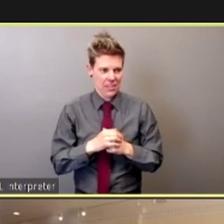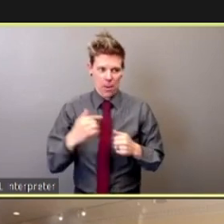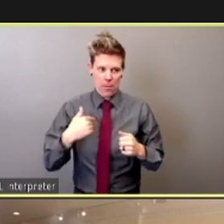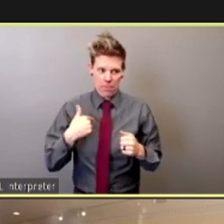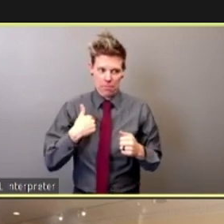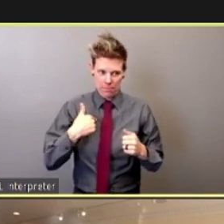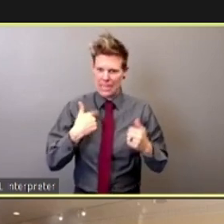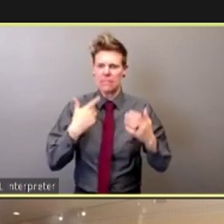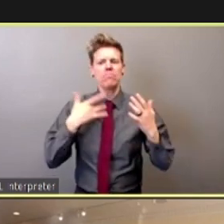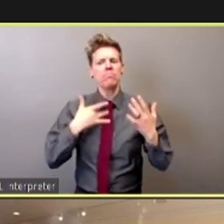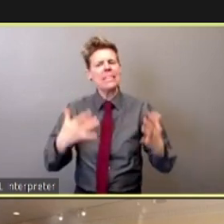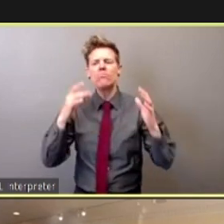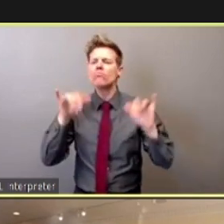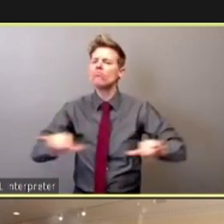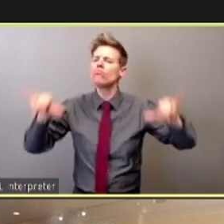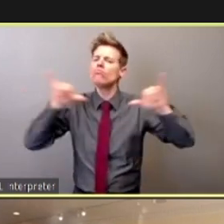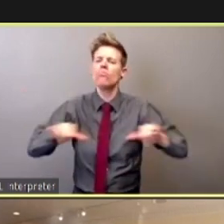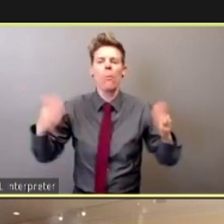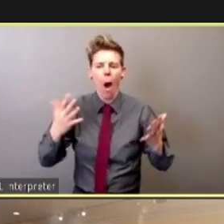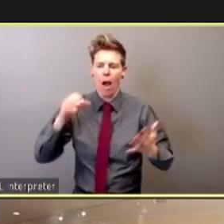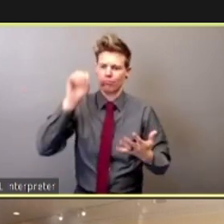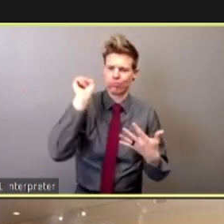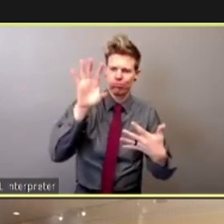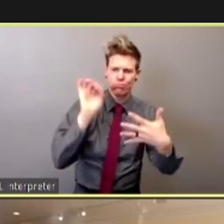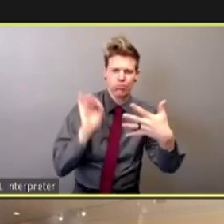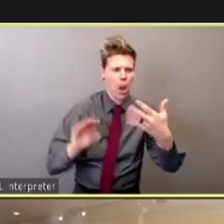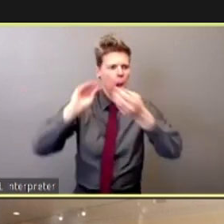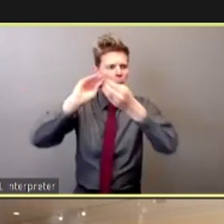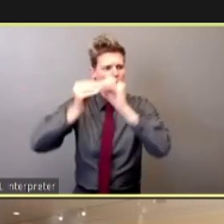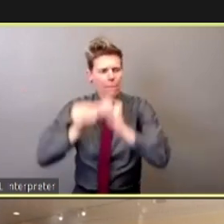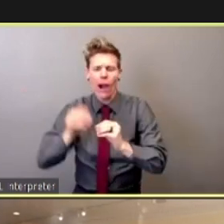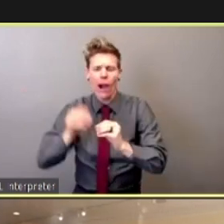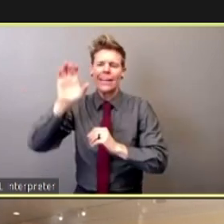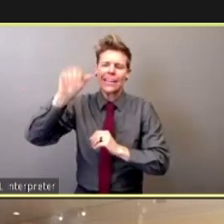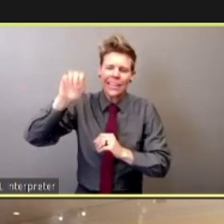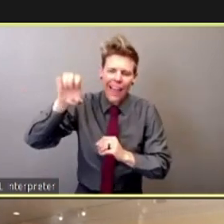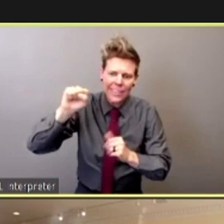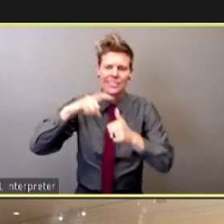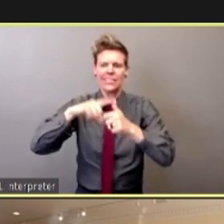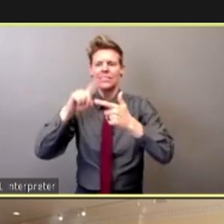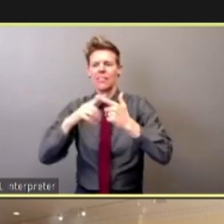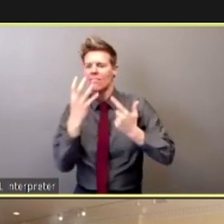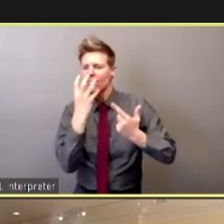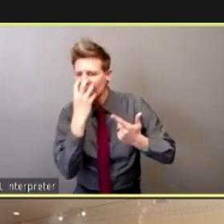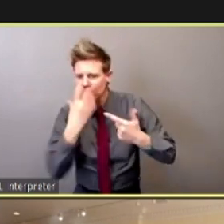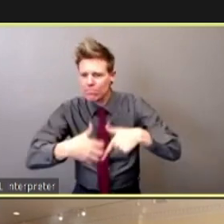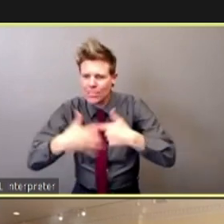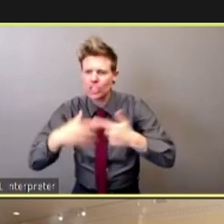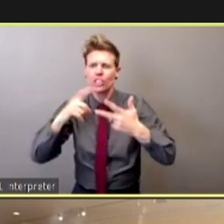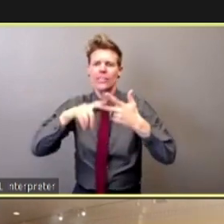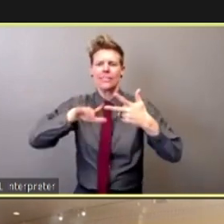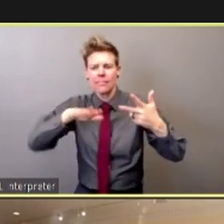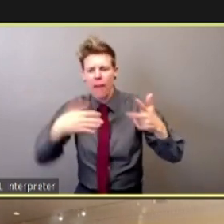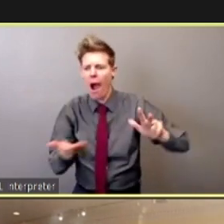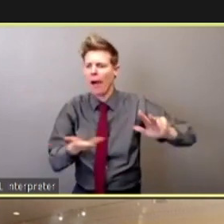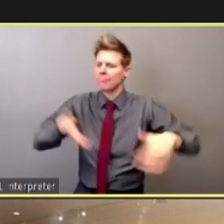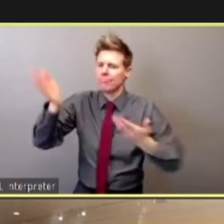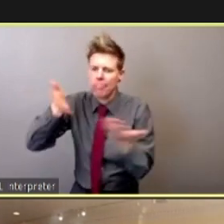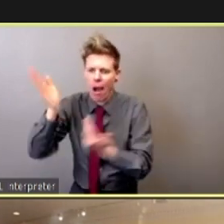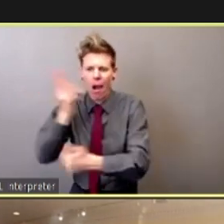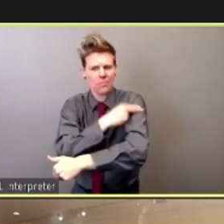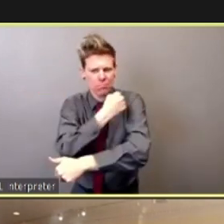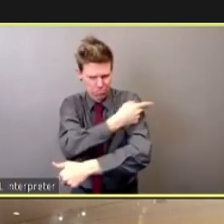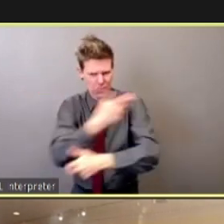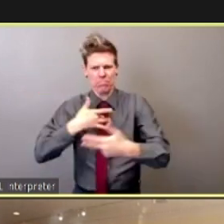number of case counts and the hospitalizations, and unfortunately the number of New Mexicans that